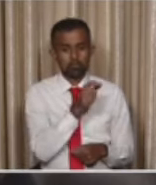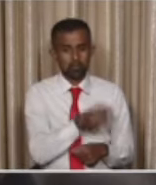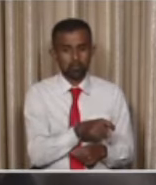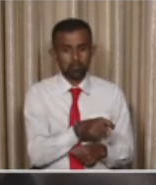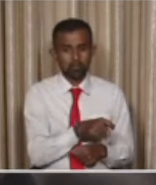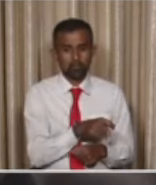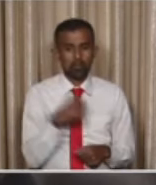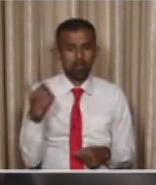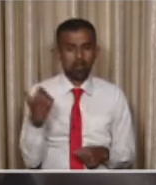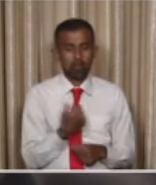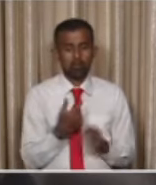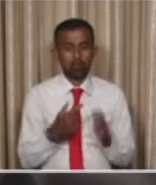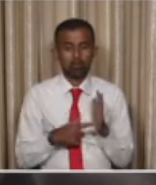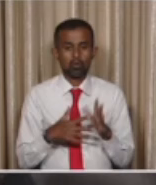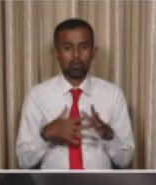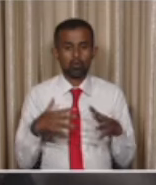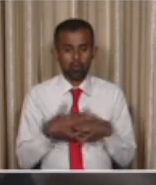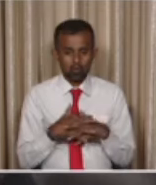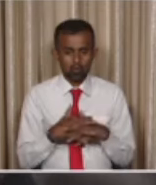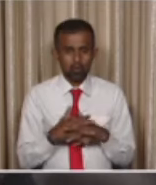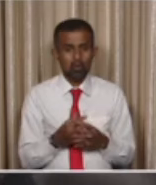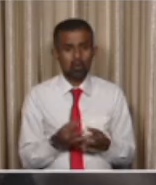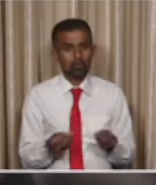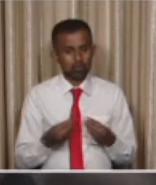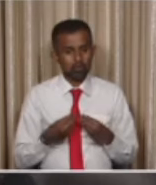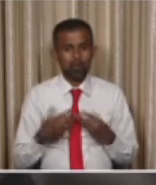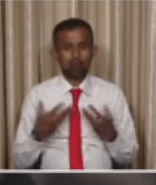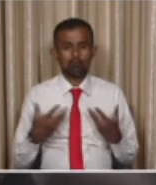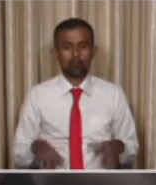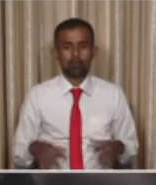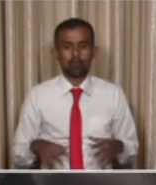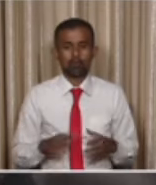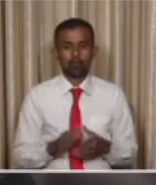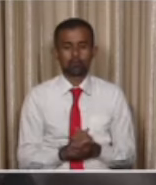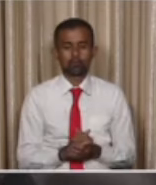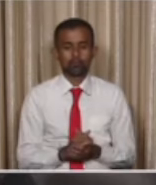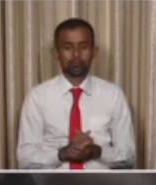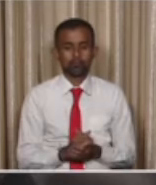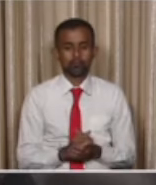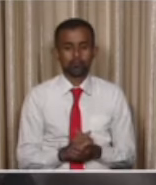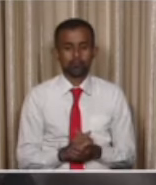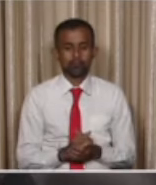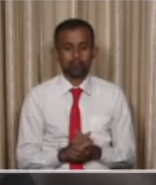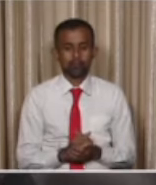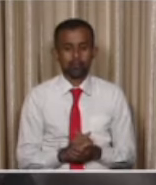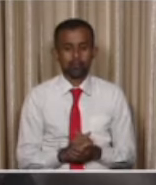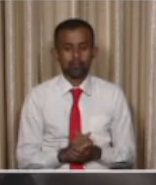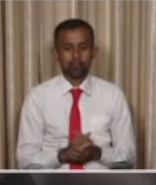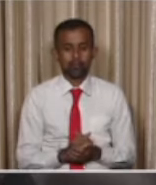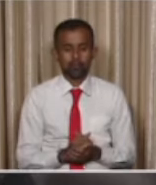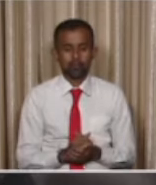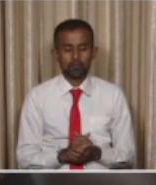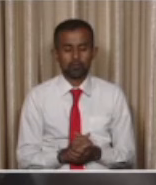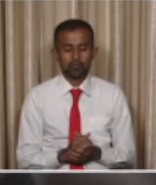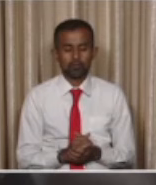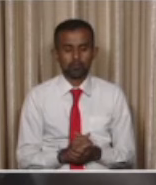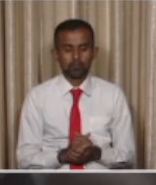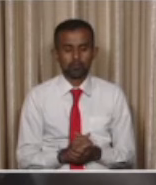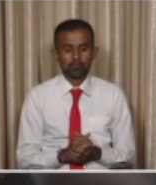that was introduced. We haven't kept count of that. Nevertheless, law reform is an